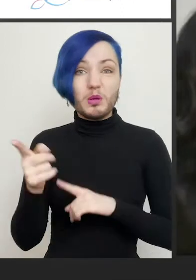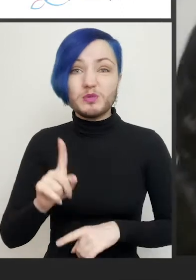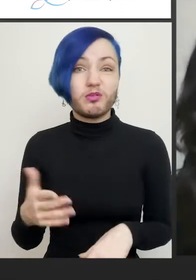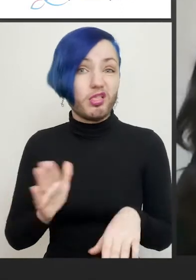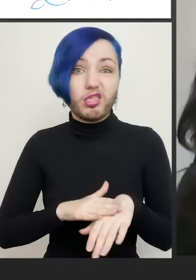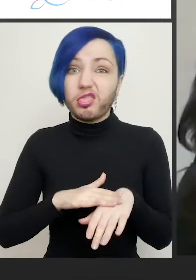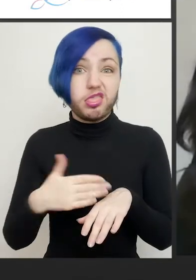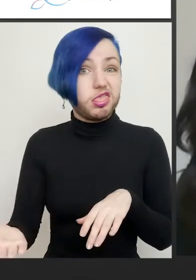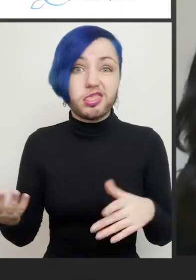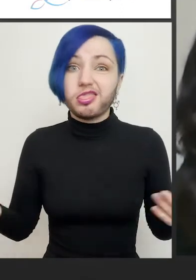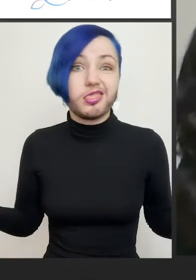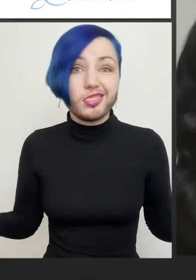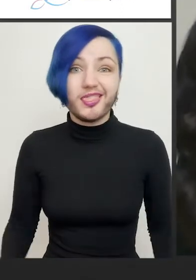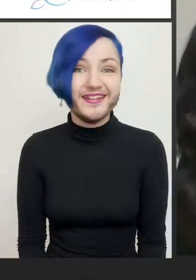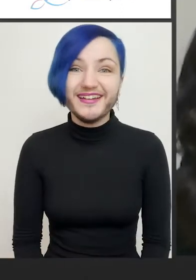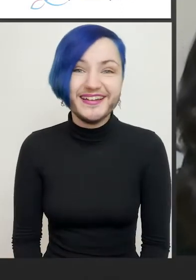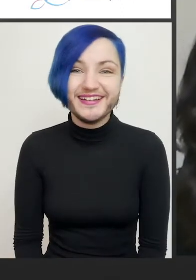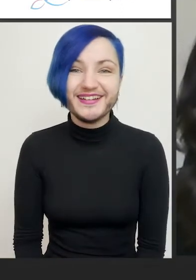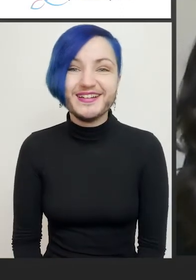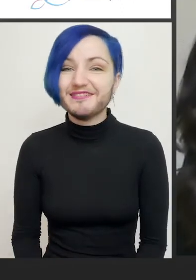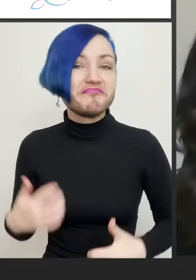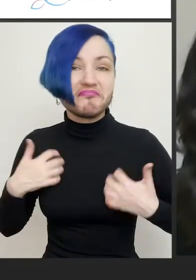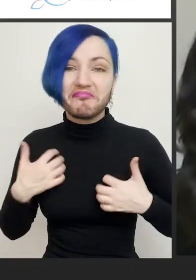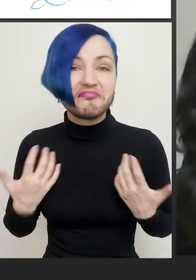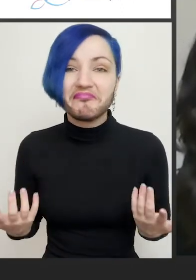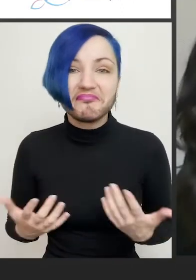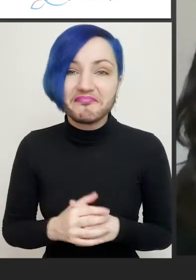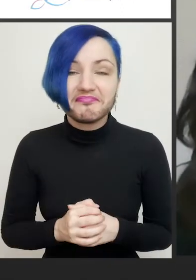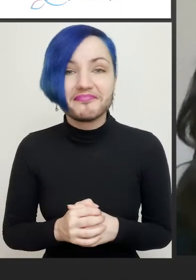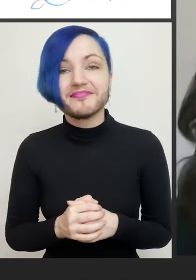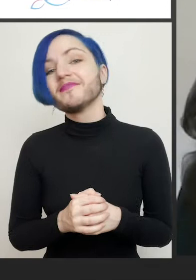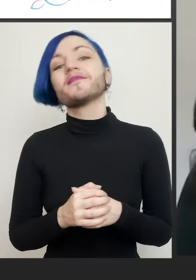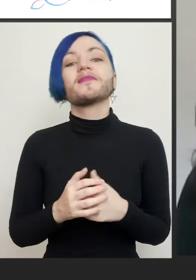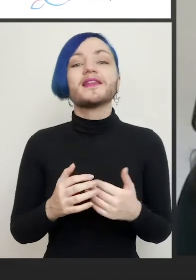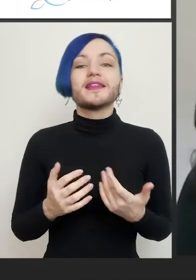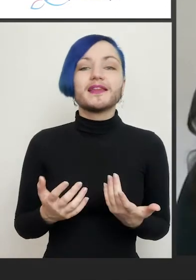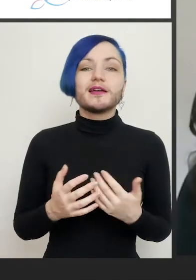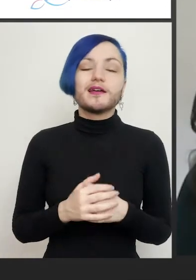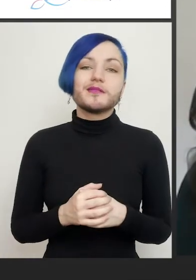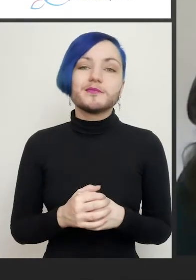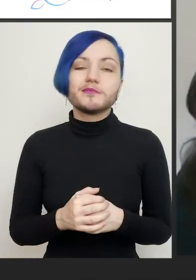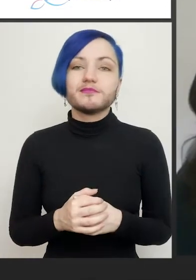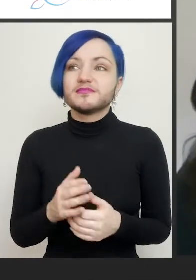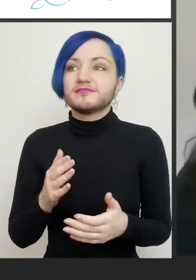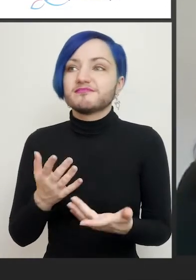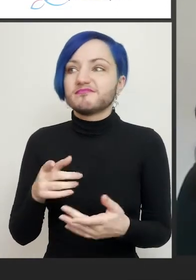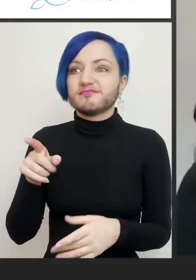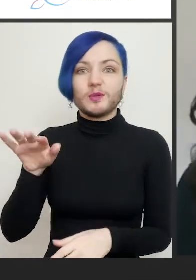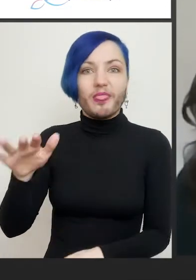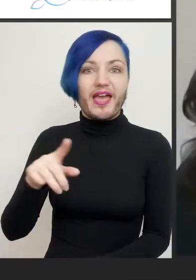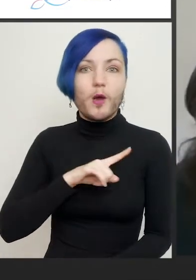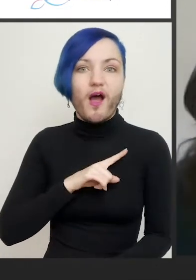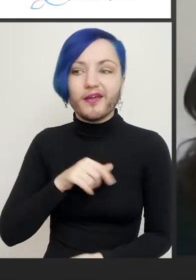just have absolutely no interest in you or what's going on, and you're there to buy a cup of